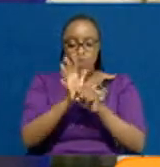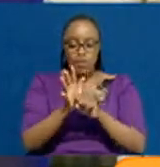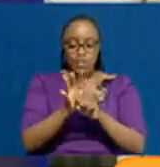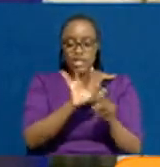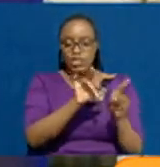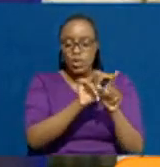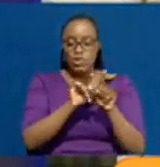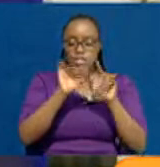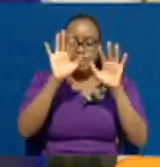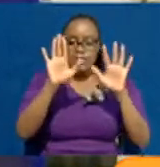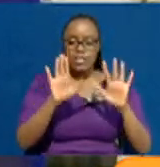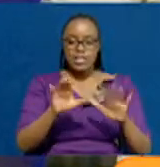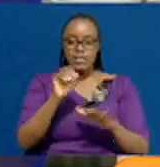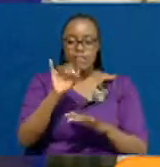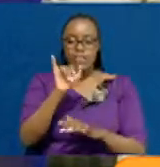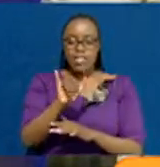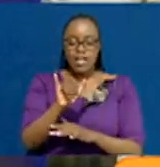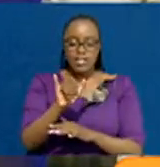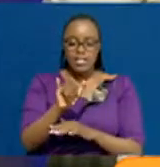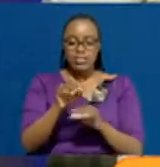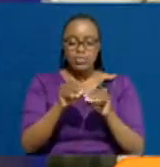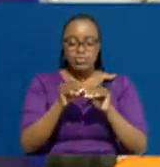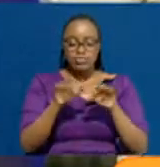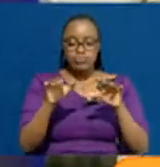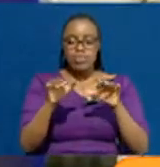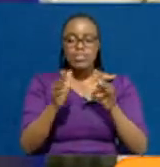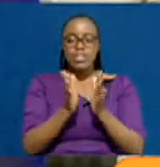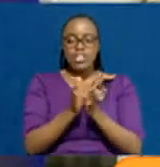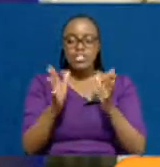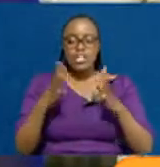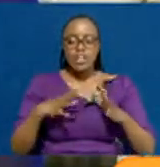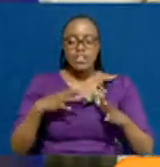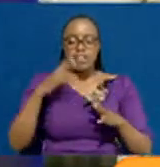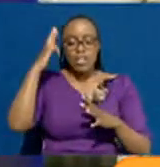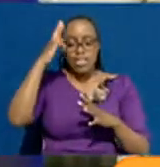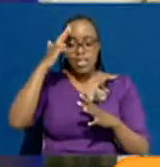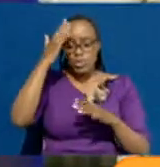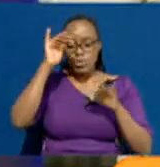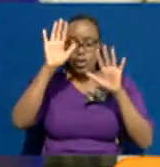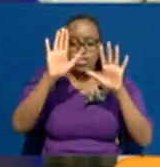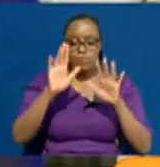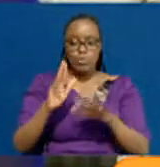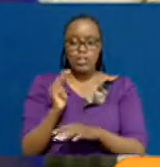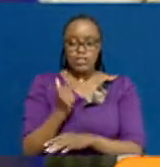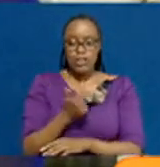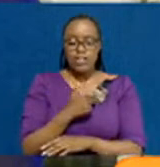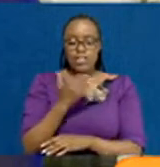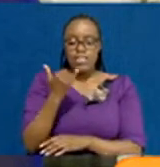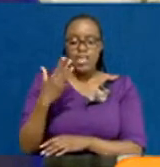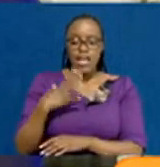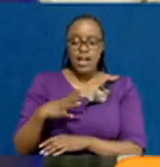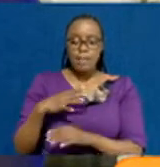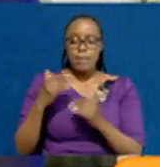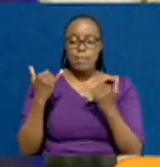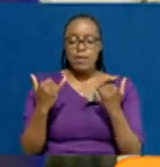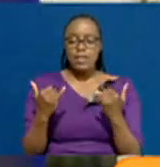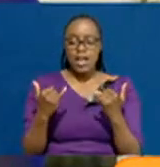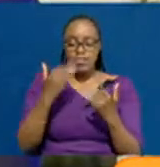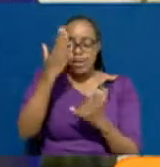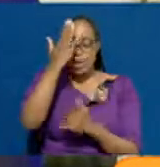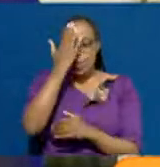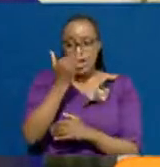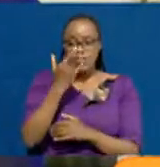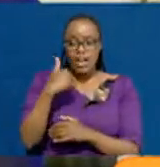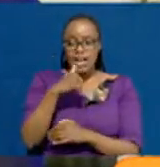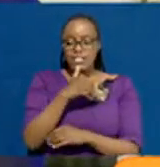what the significance of that means to the whole population. Yeah. And that's why it is very important for us that younger people right now, because we